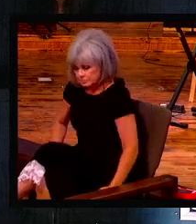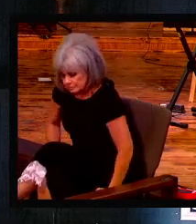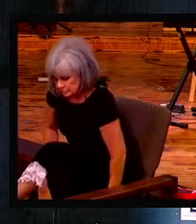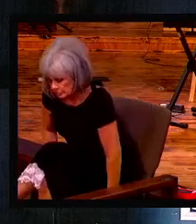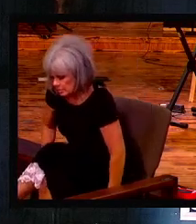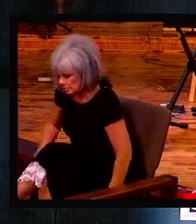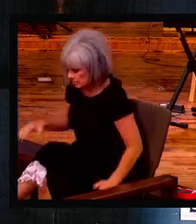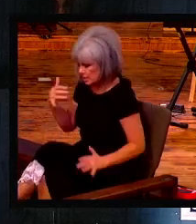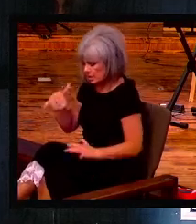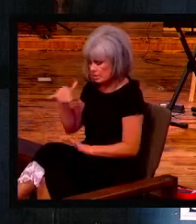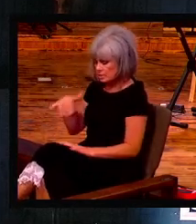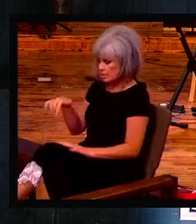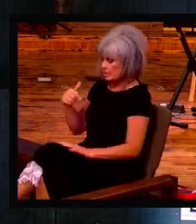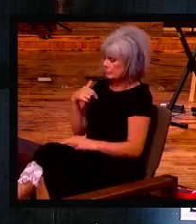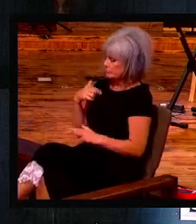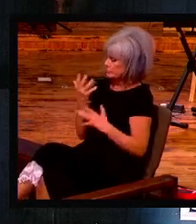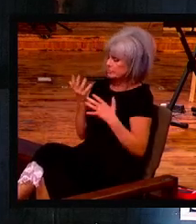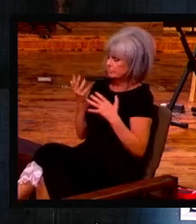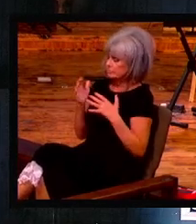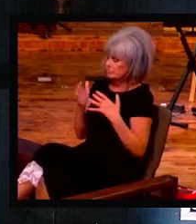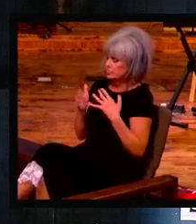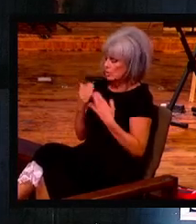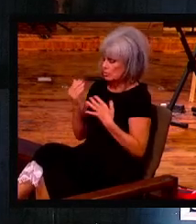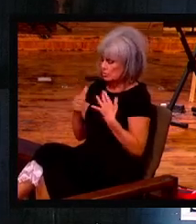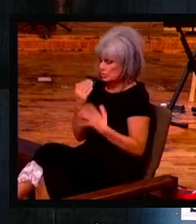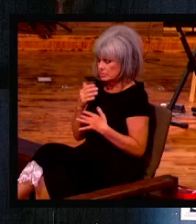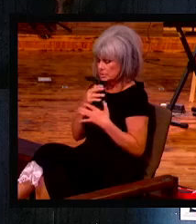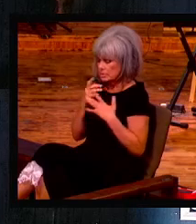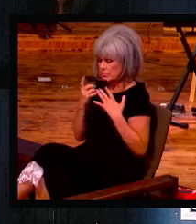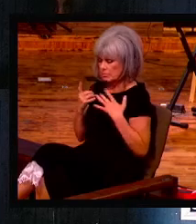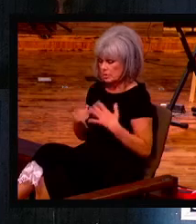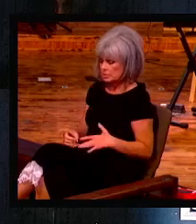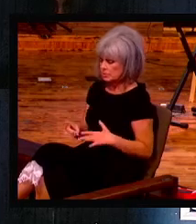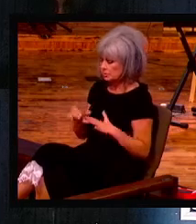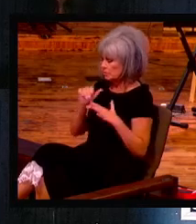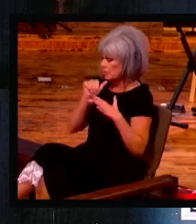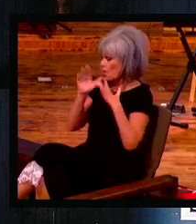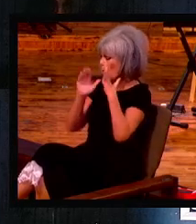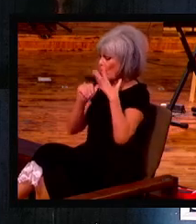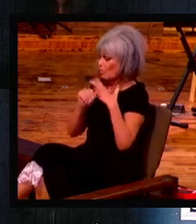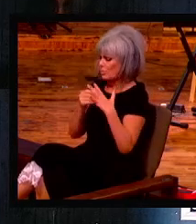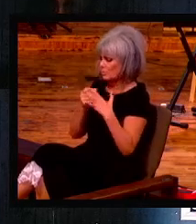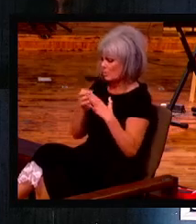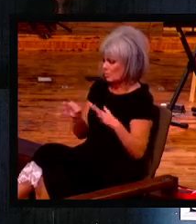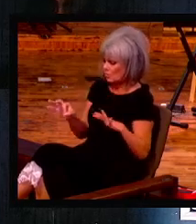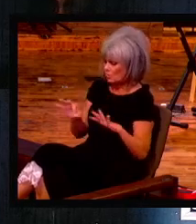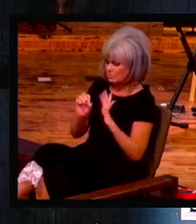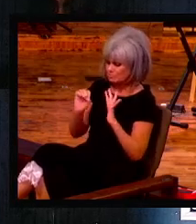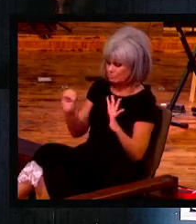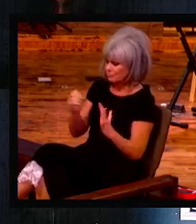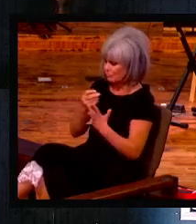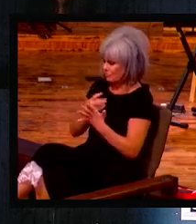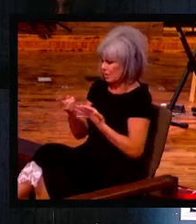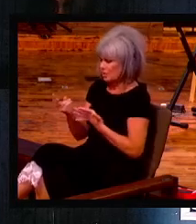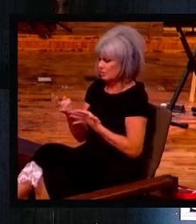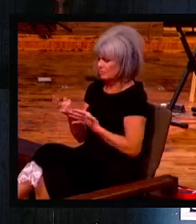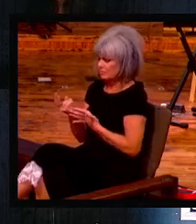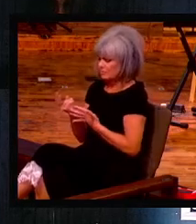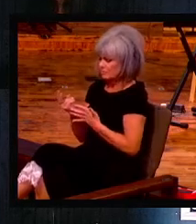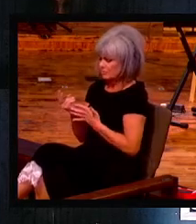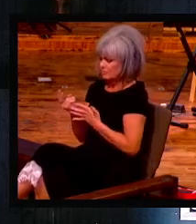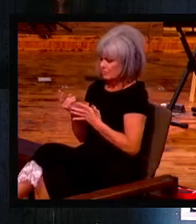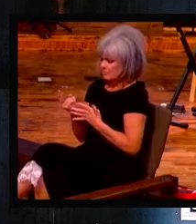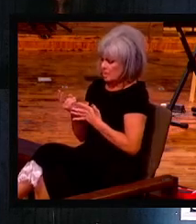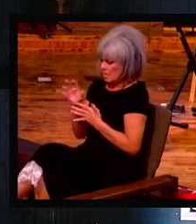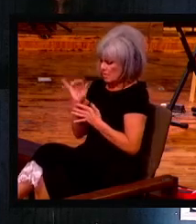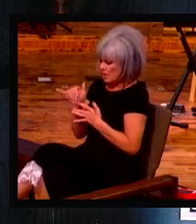Man, I was flirting with depression. Felt like hopeless. I felt like, man, I'm worth nothing. I failed. And